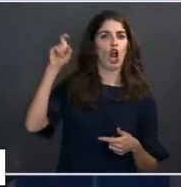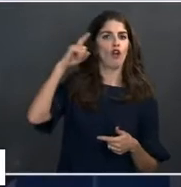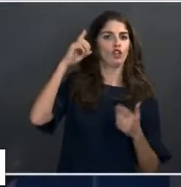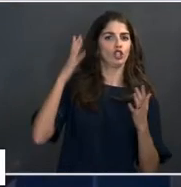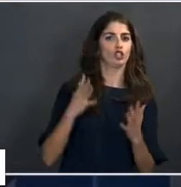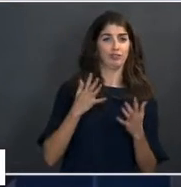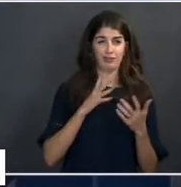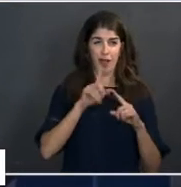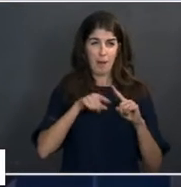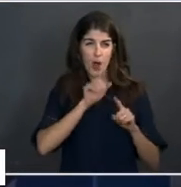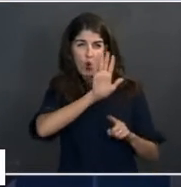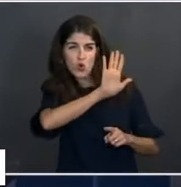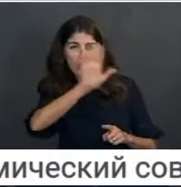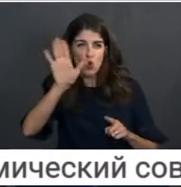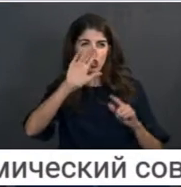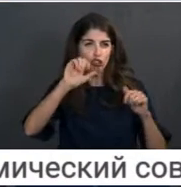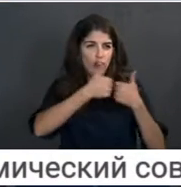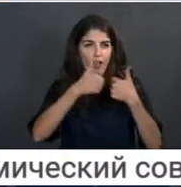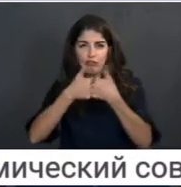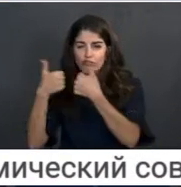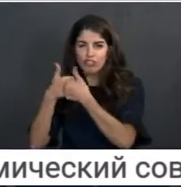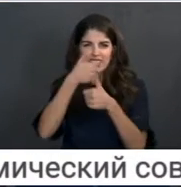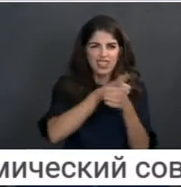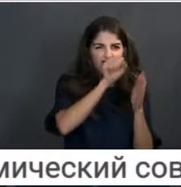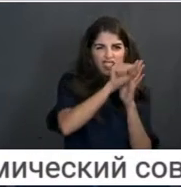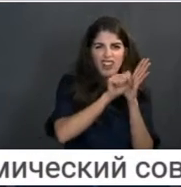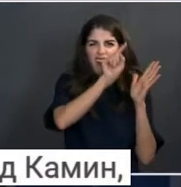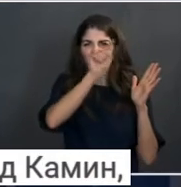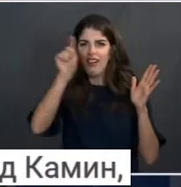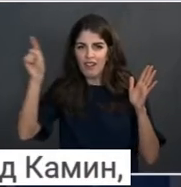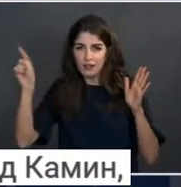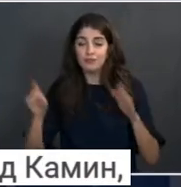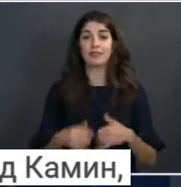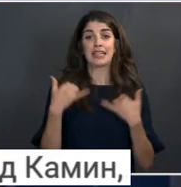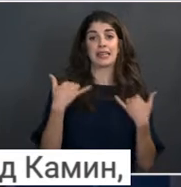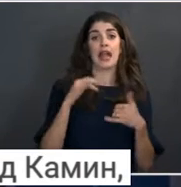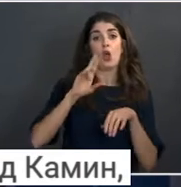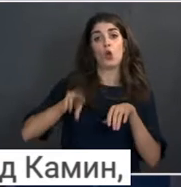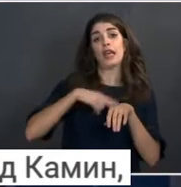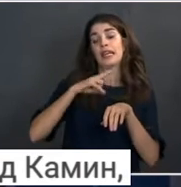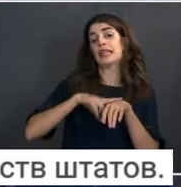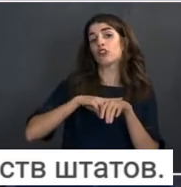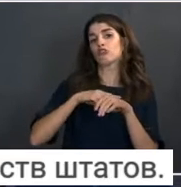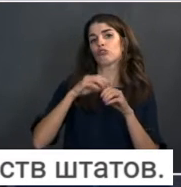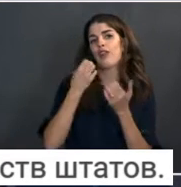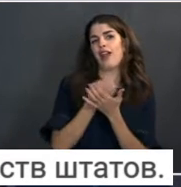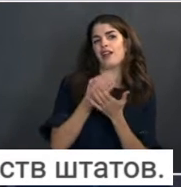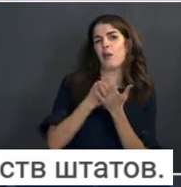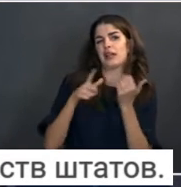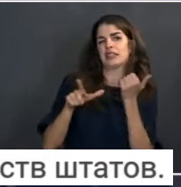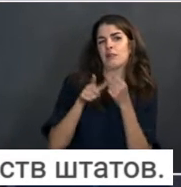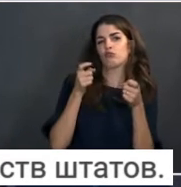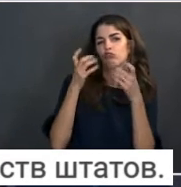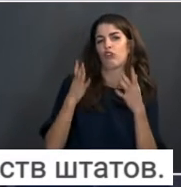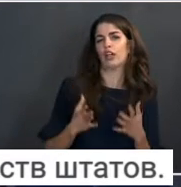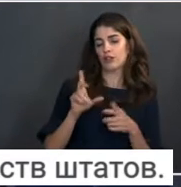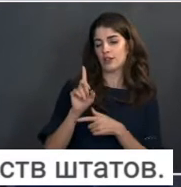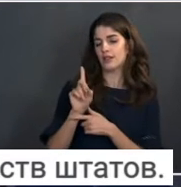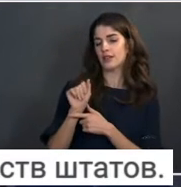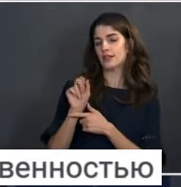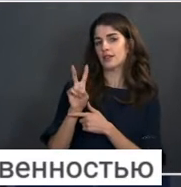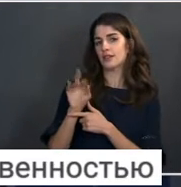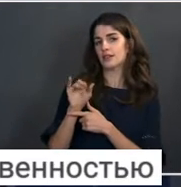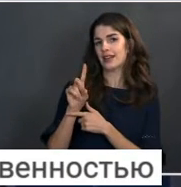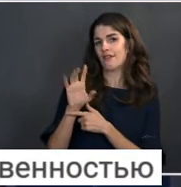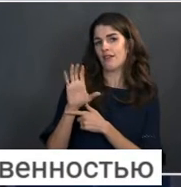and the importance of relief. Today, National Economic Council Deputy Director David Kamen will meet with the Council of State